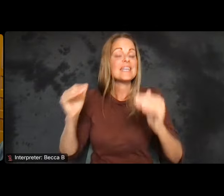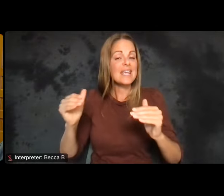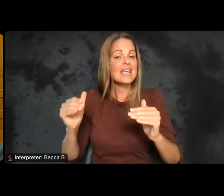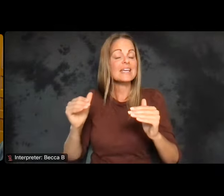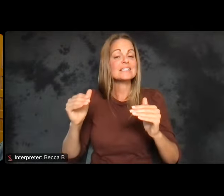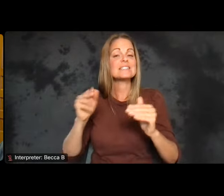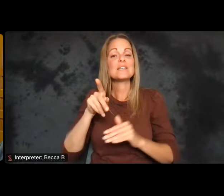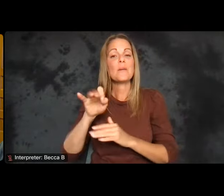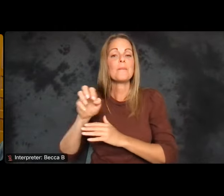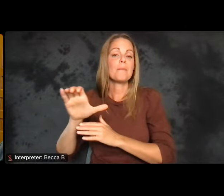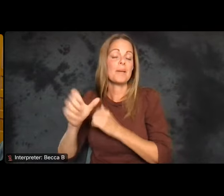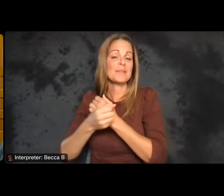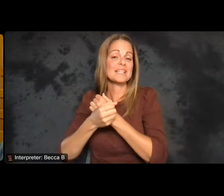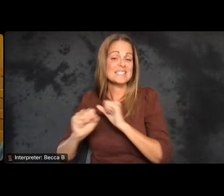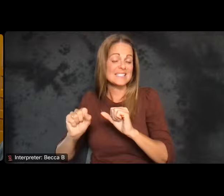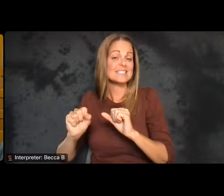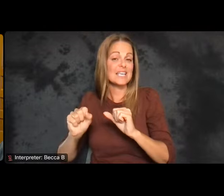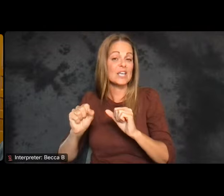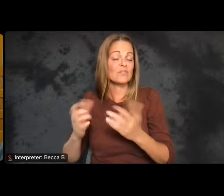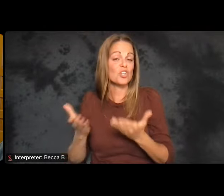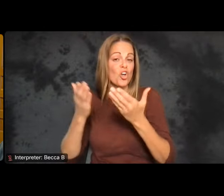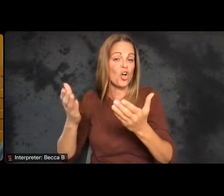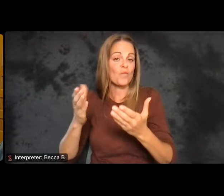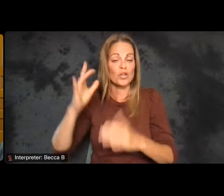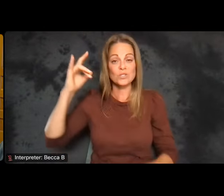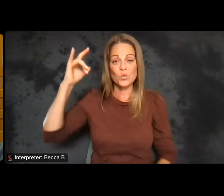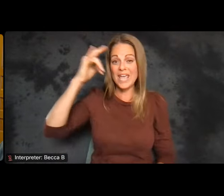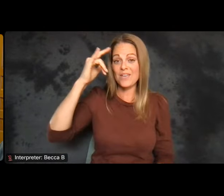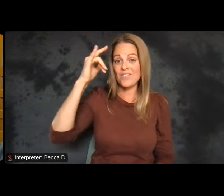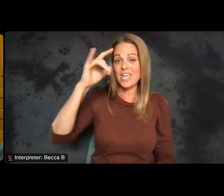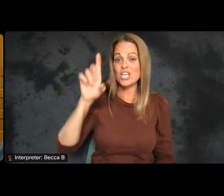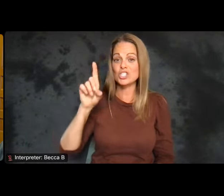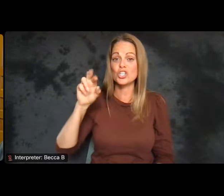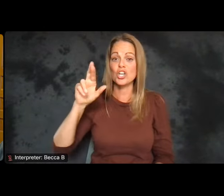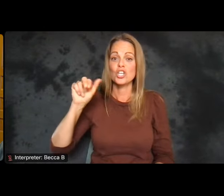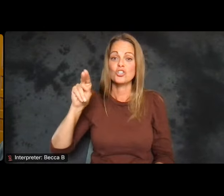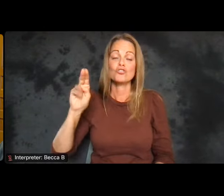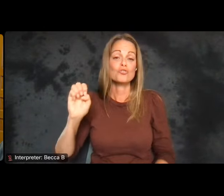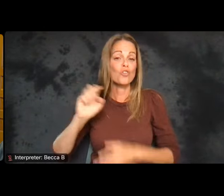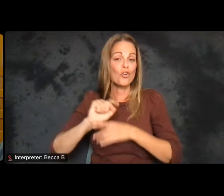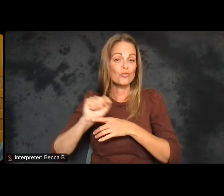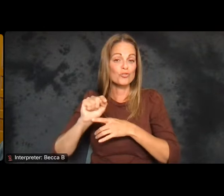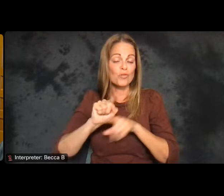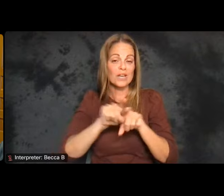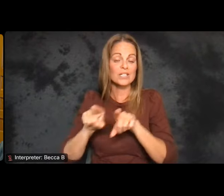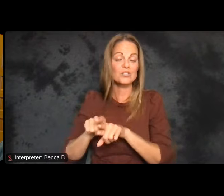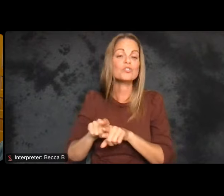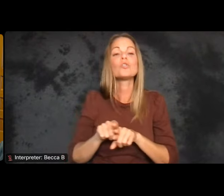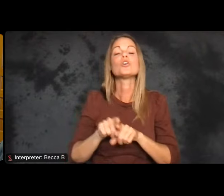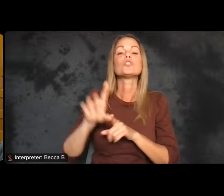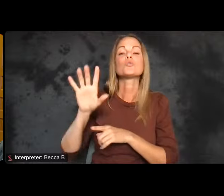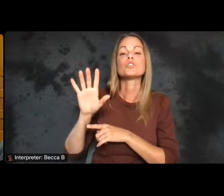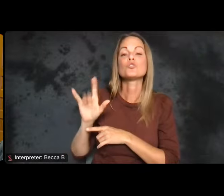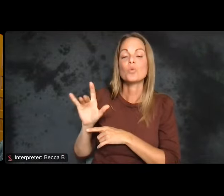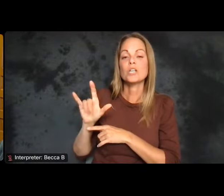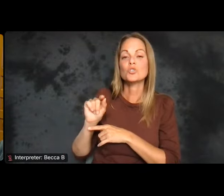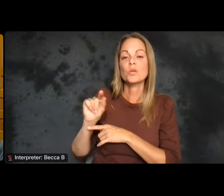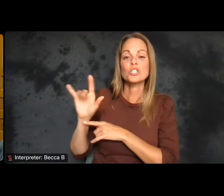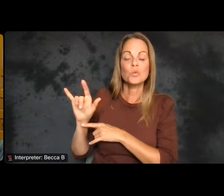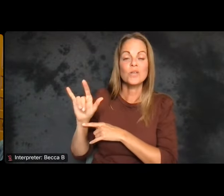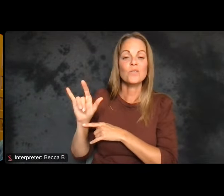areas such as aviation and drone training. So in September 2025, KHP and KSU Salina engaged an